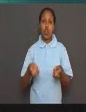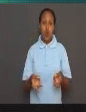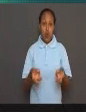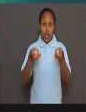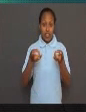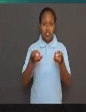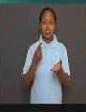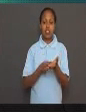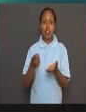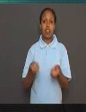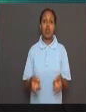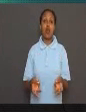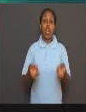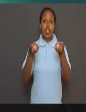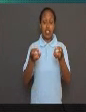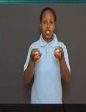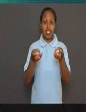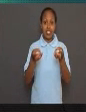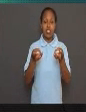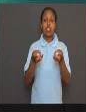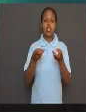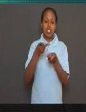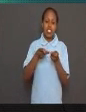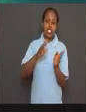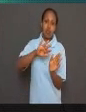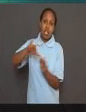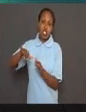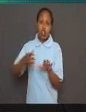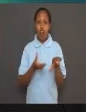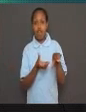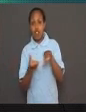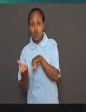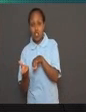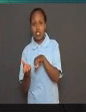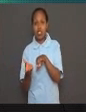the weight of its displaced fluid